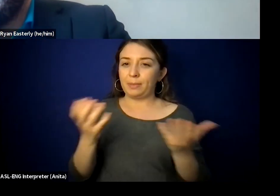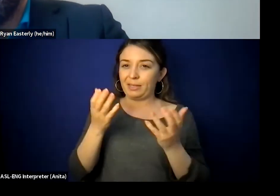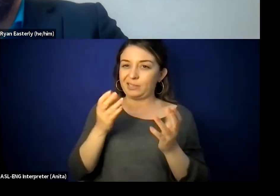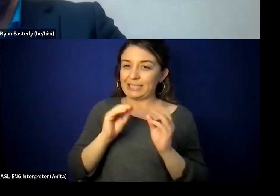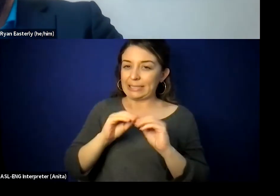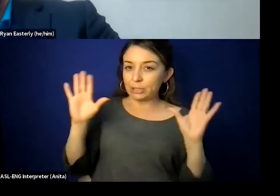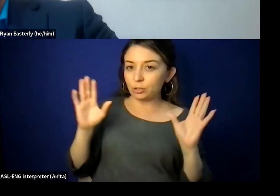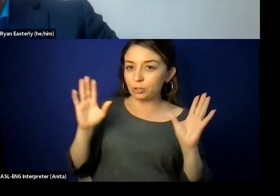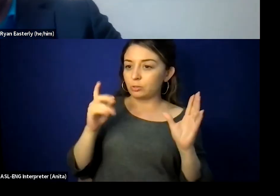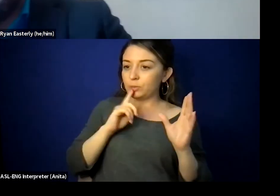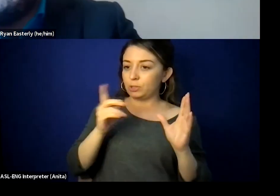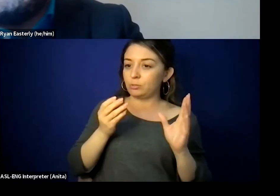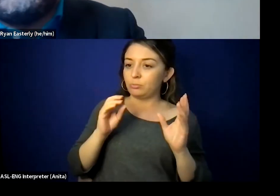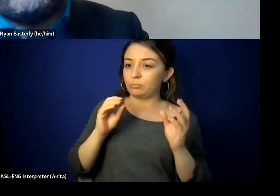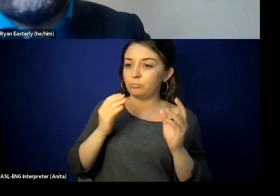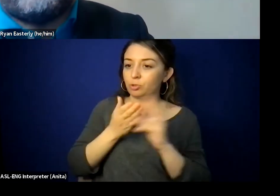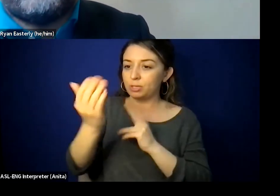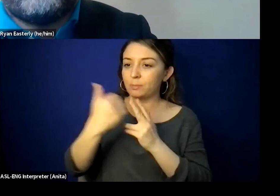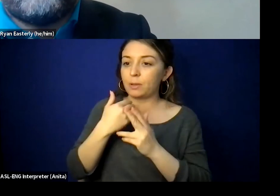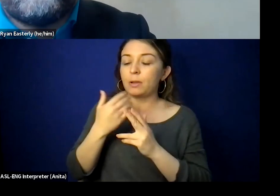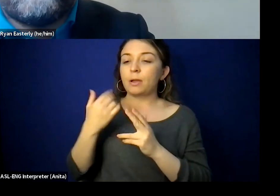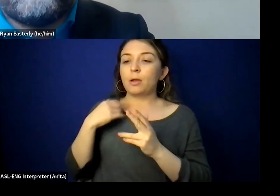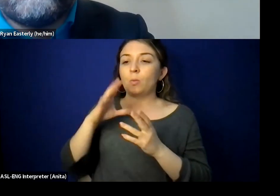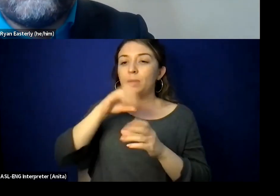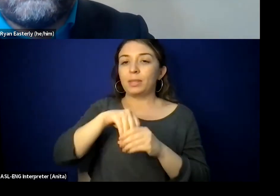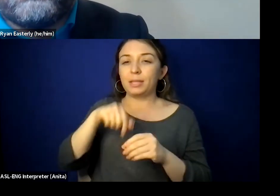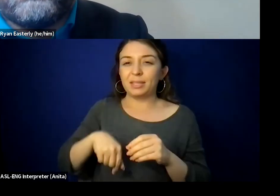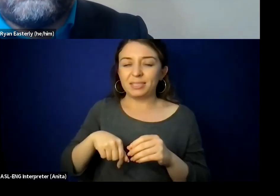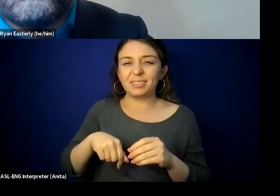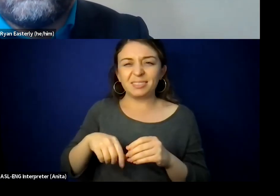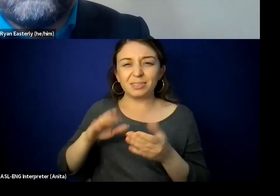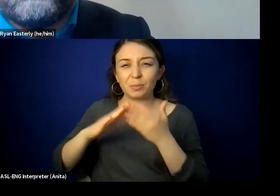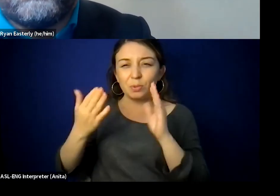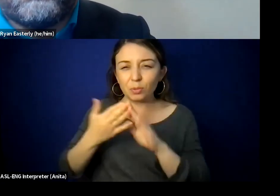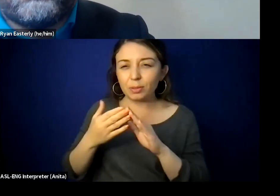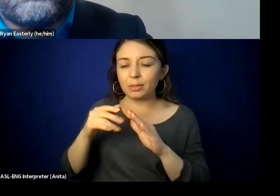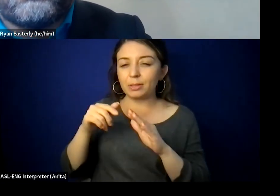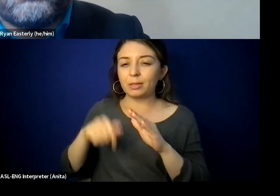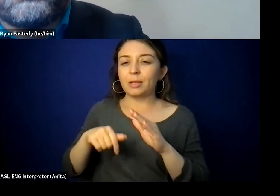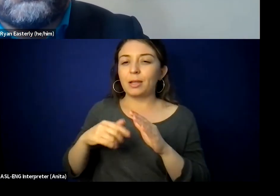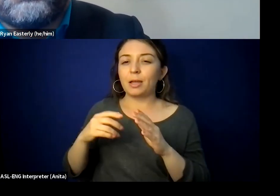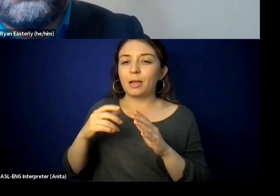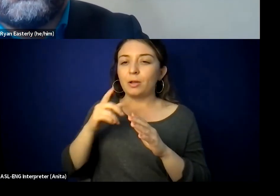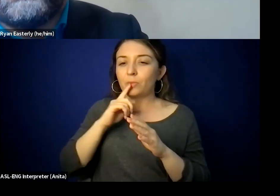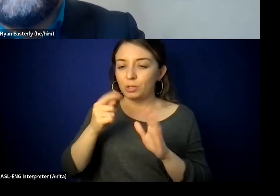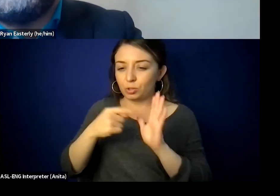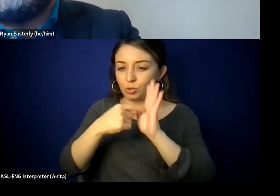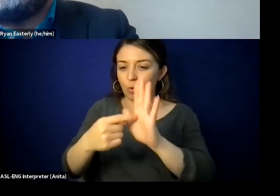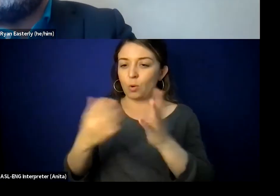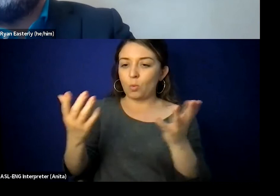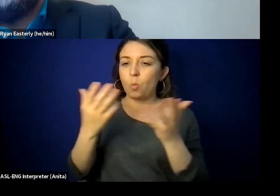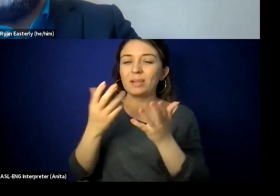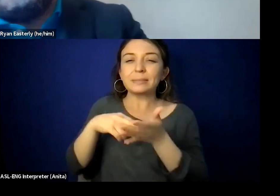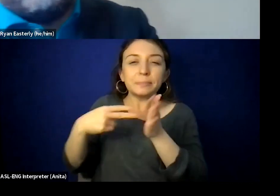resources move to different sectors and communities is just sort of unraveling what like a donor collaborative